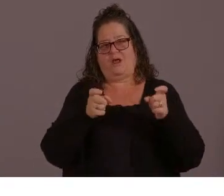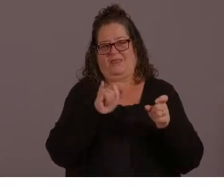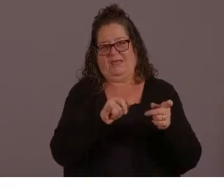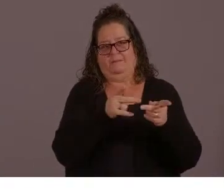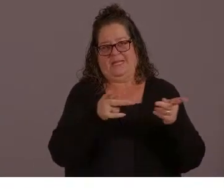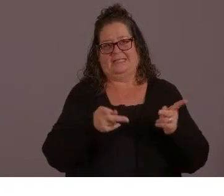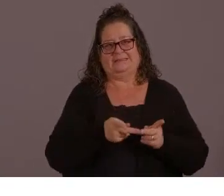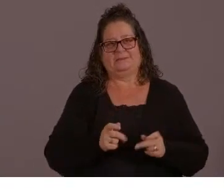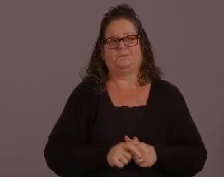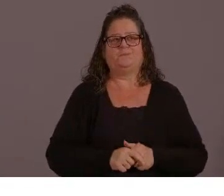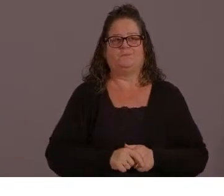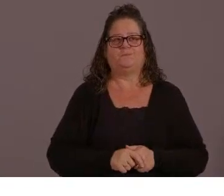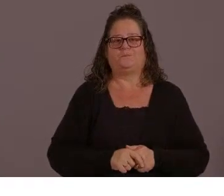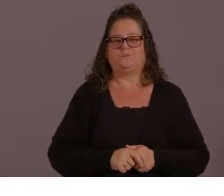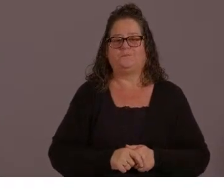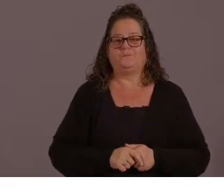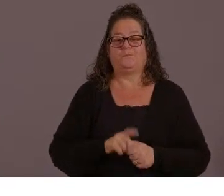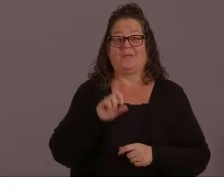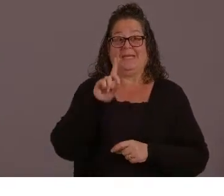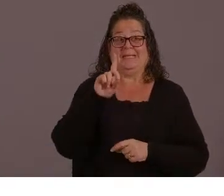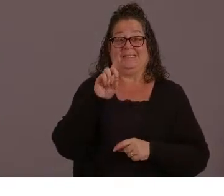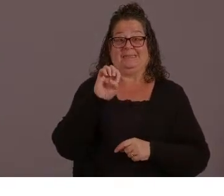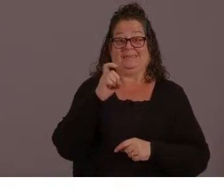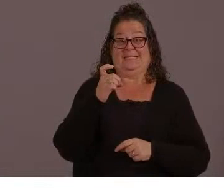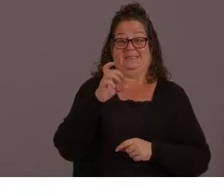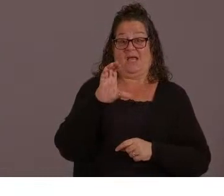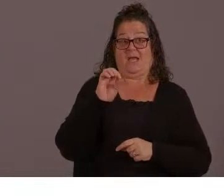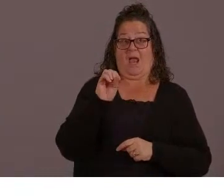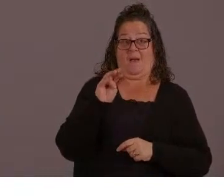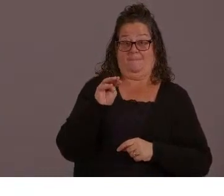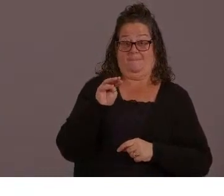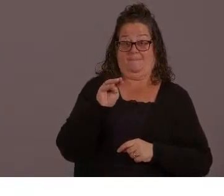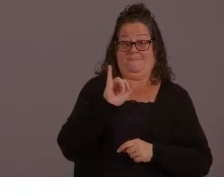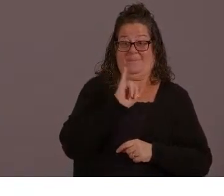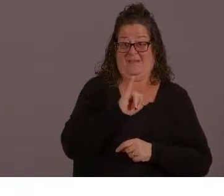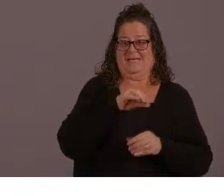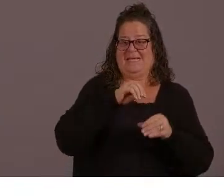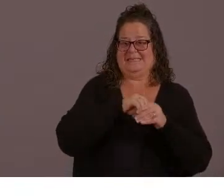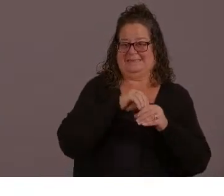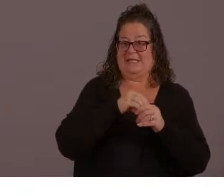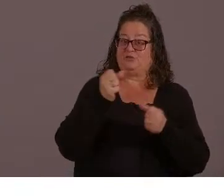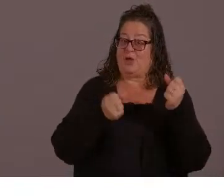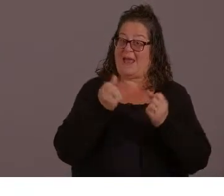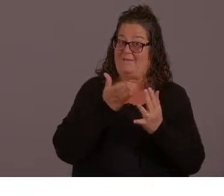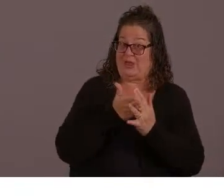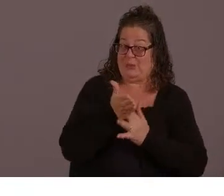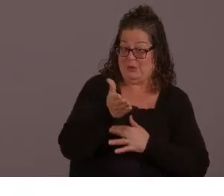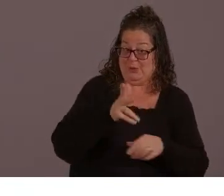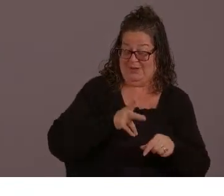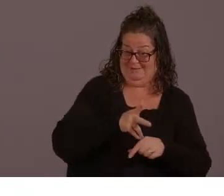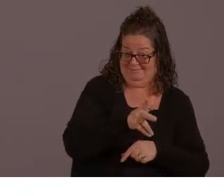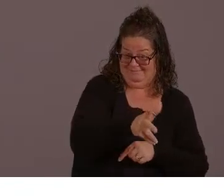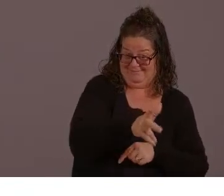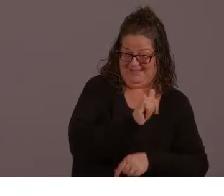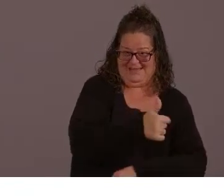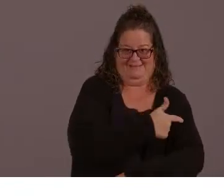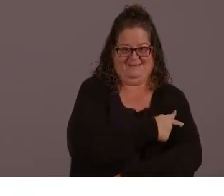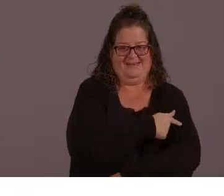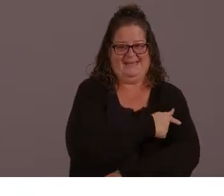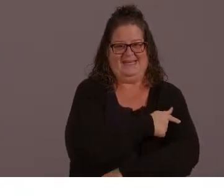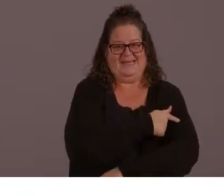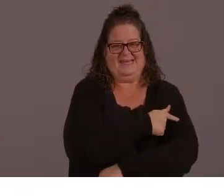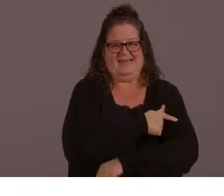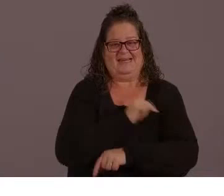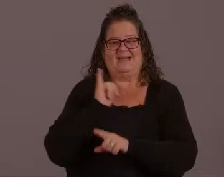And Dexcom indoor drive-thru. So this is where we are transitioning our Chandler-Gilbert Community College to. This will start